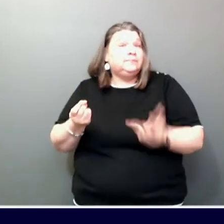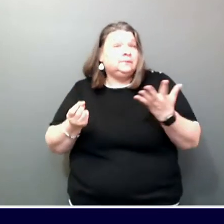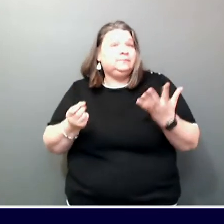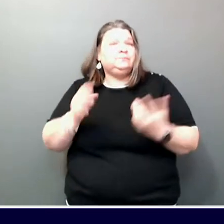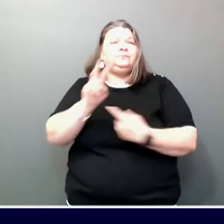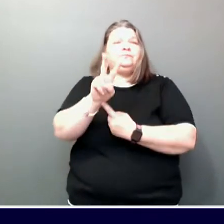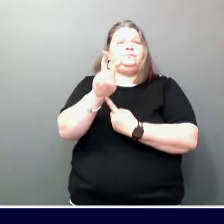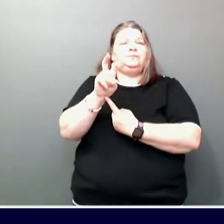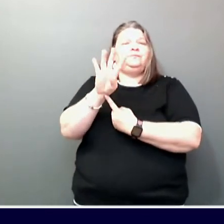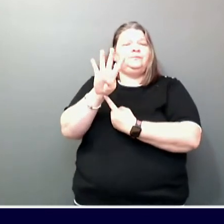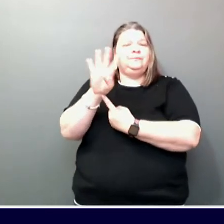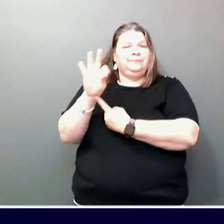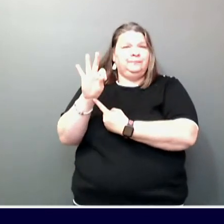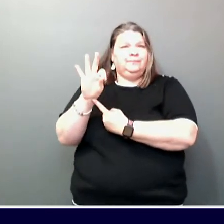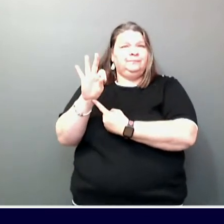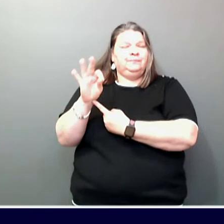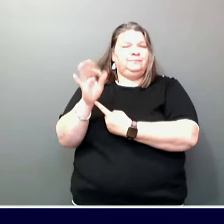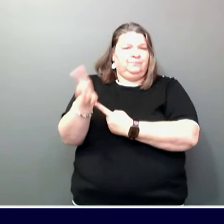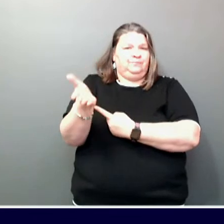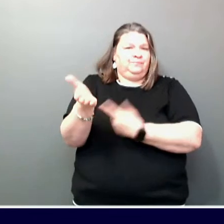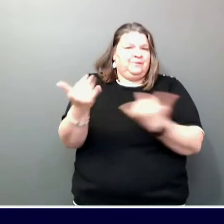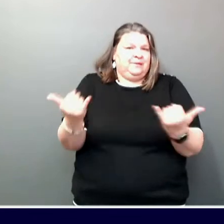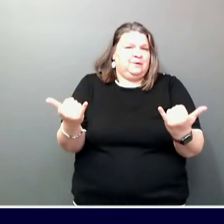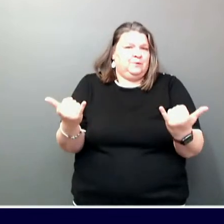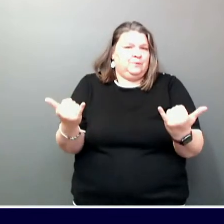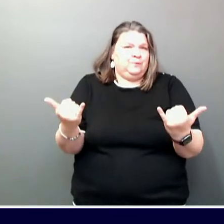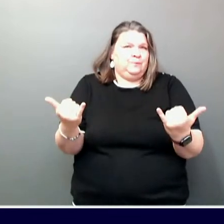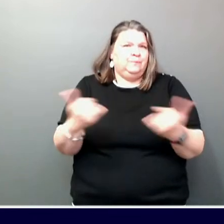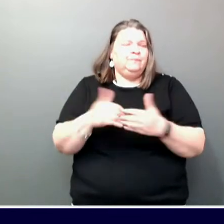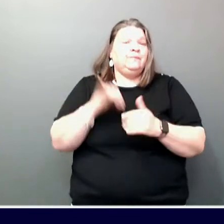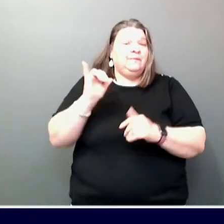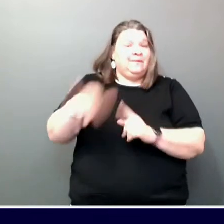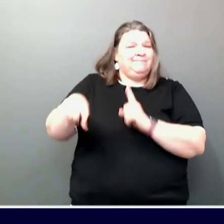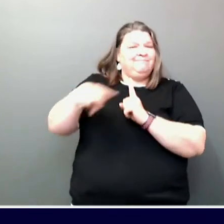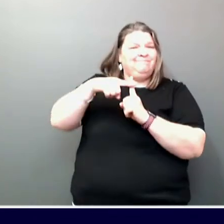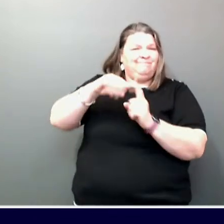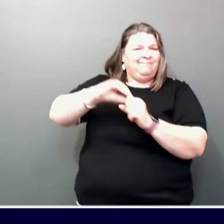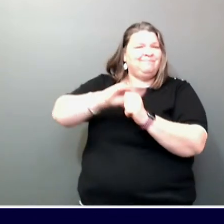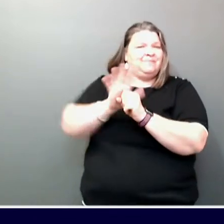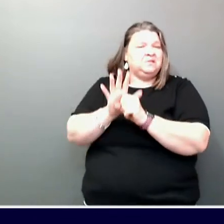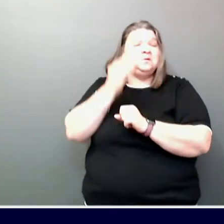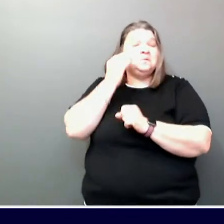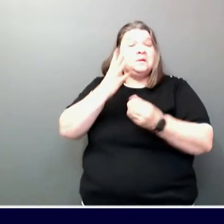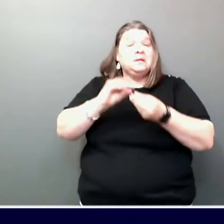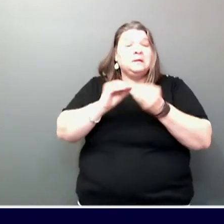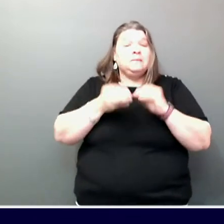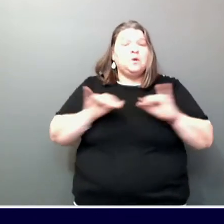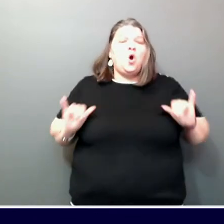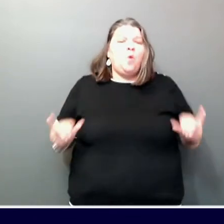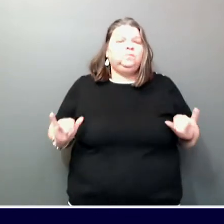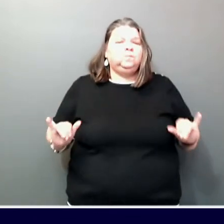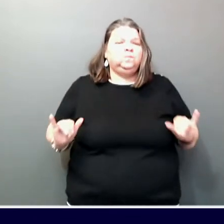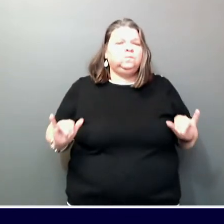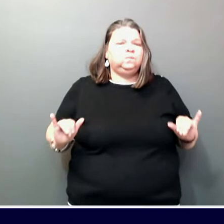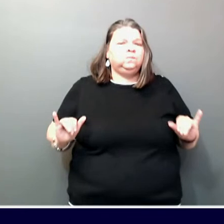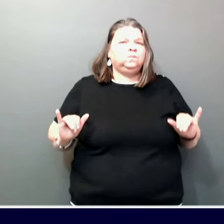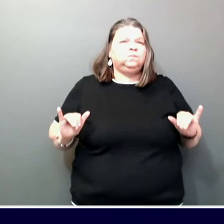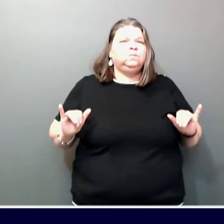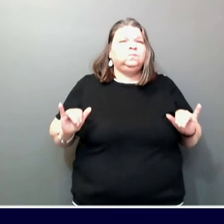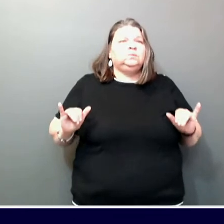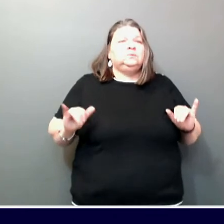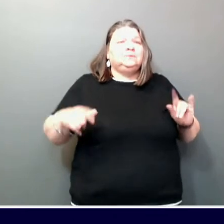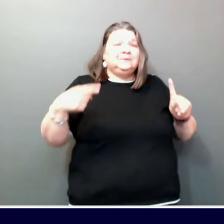with COVID-19 in Maine. That is the same number of people who were hospitalized way back on November 14th